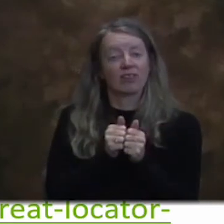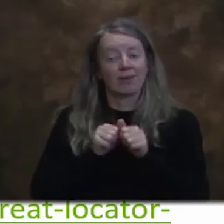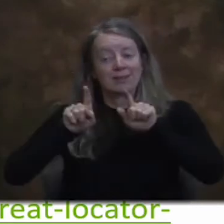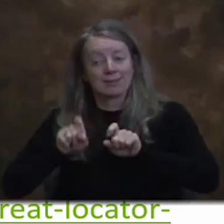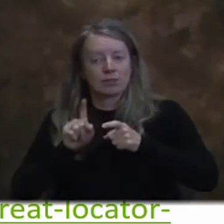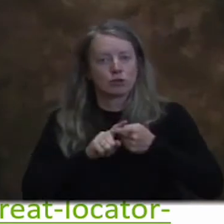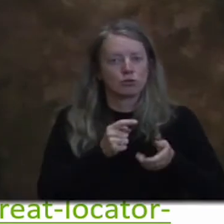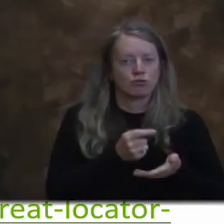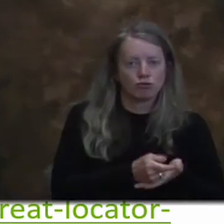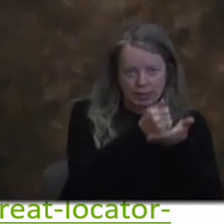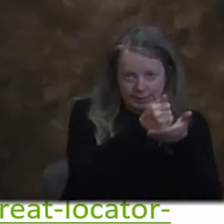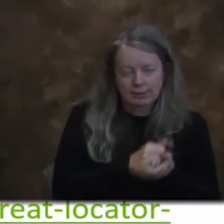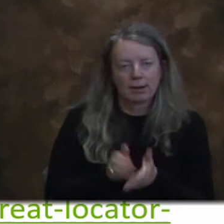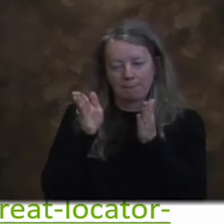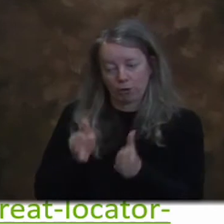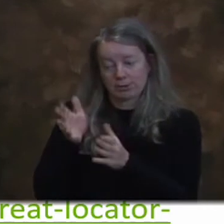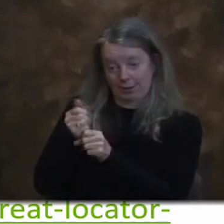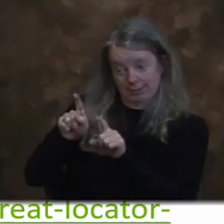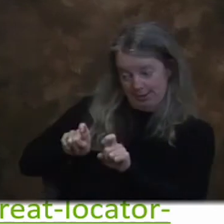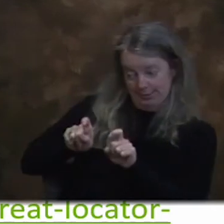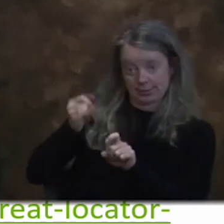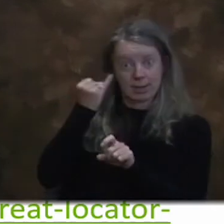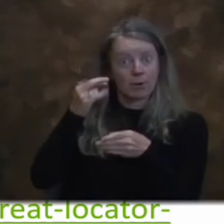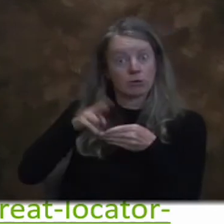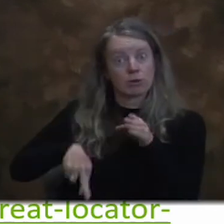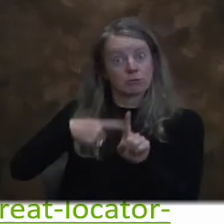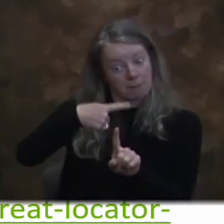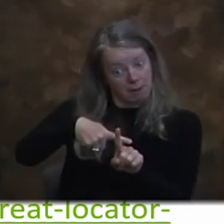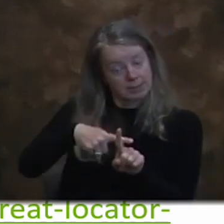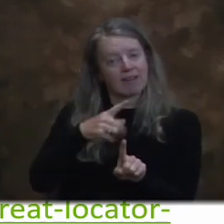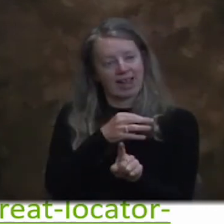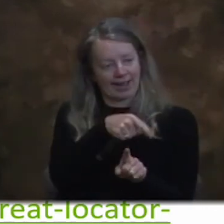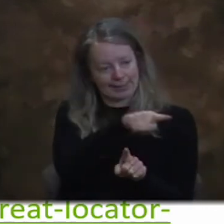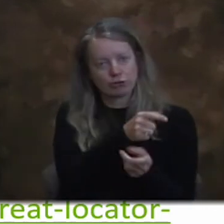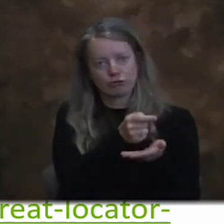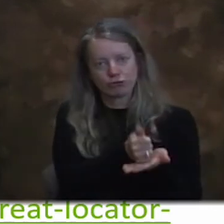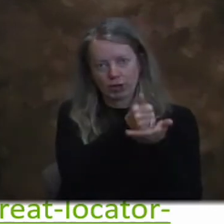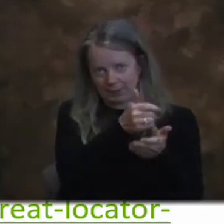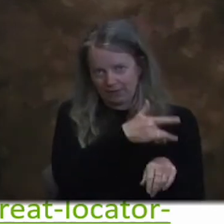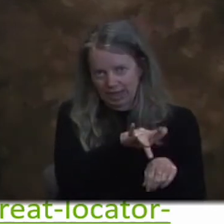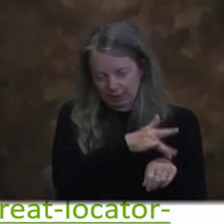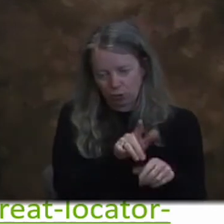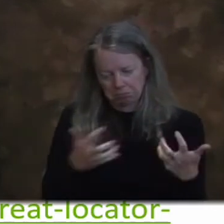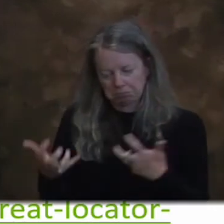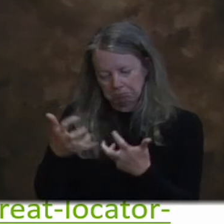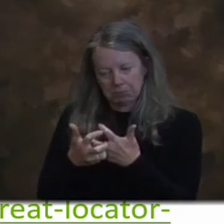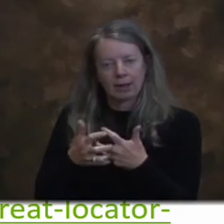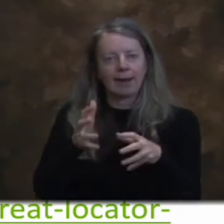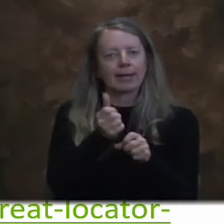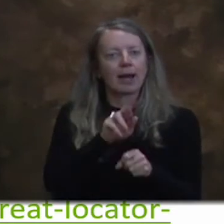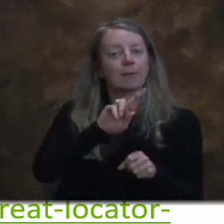able to get tested, and if they are positive and treatments are appropriate for them, receive a prescription from a